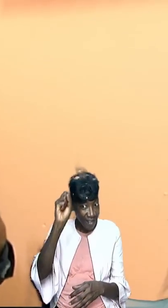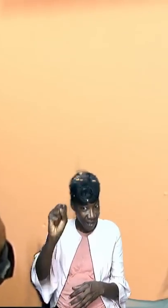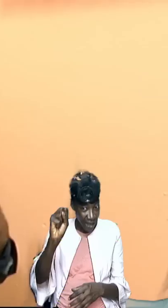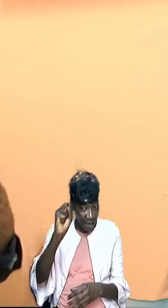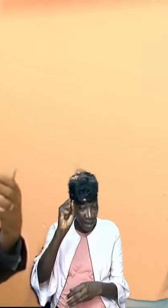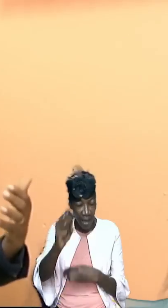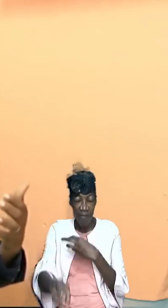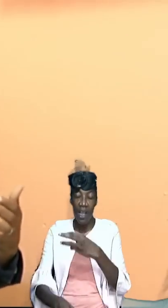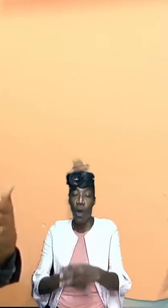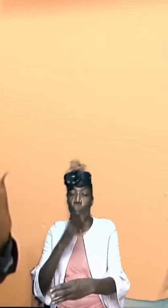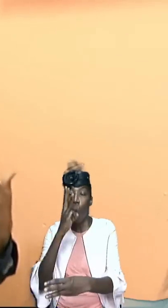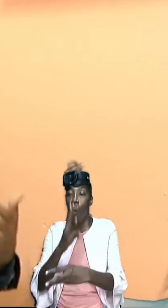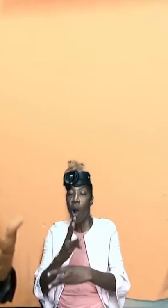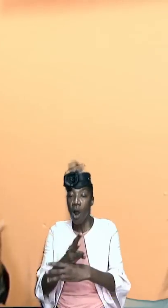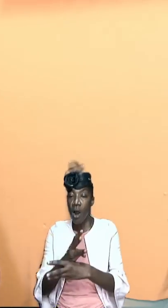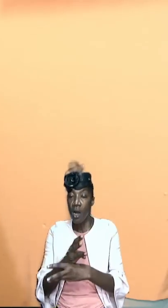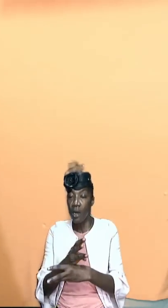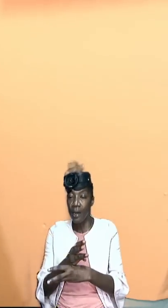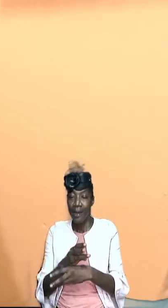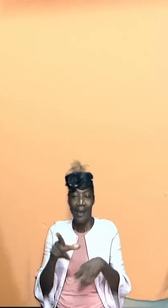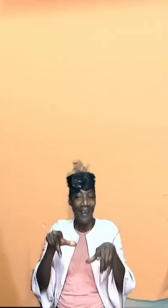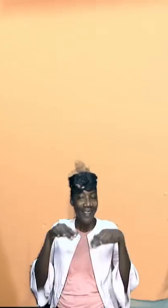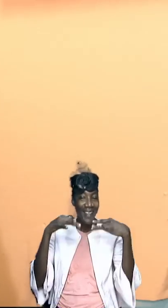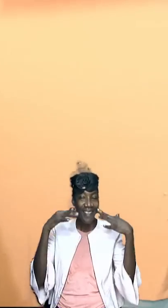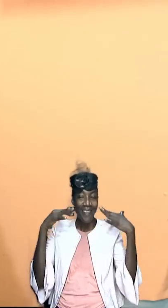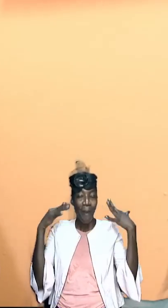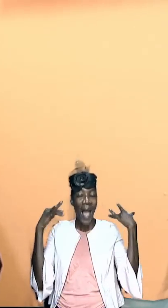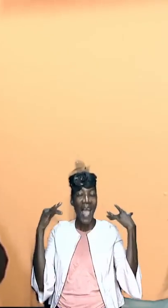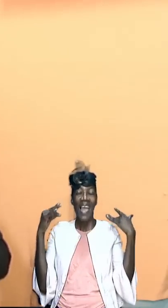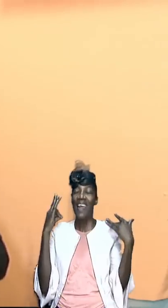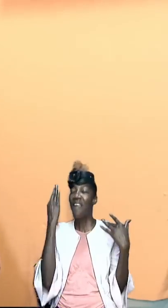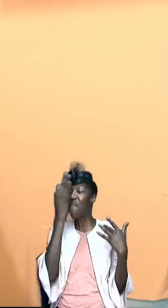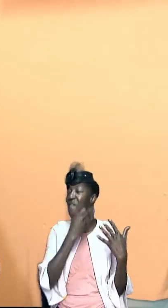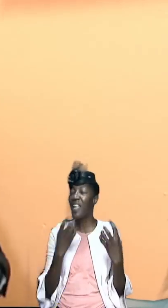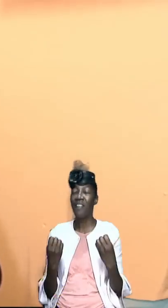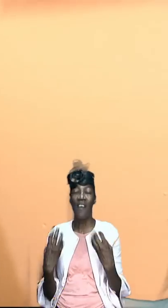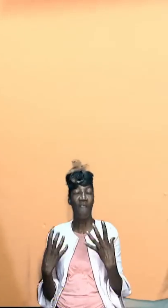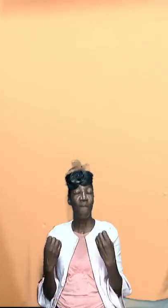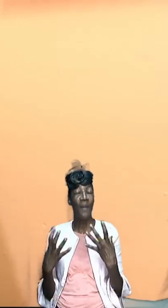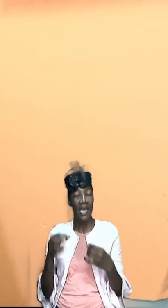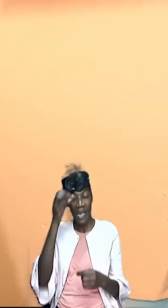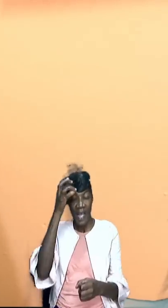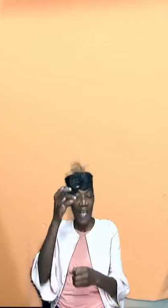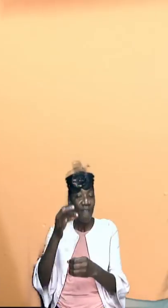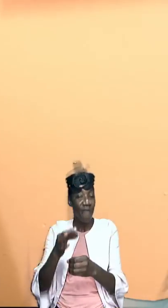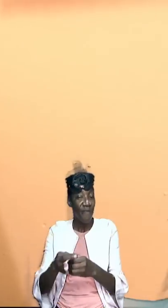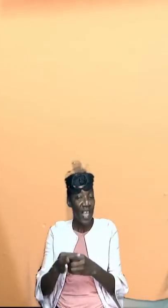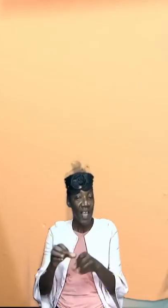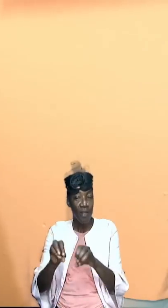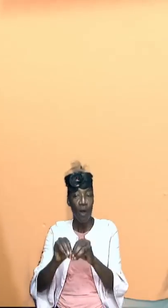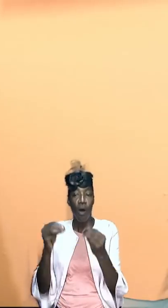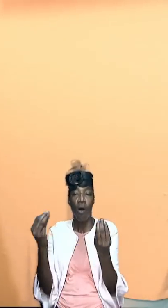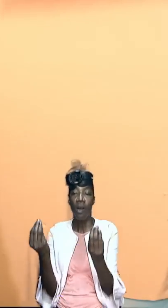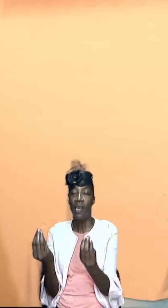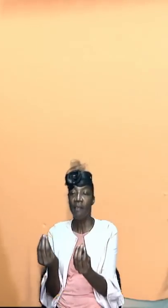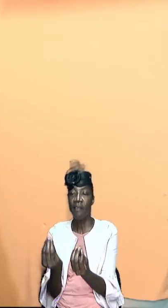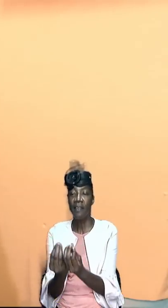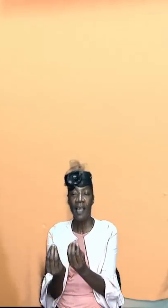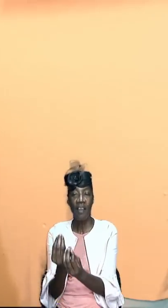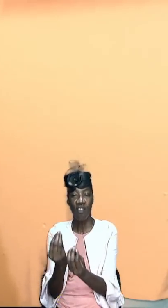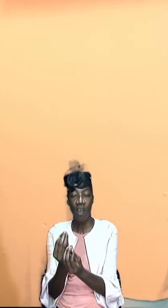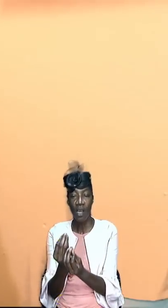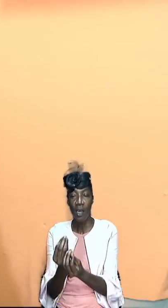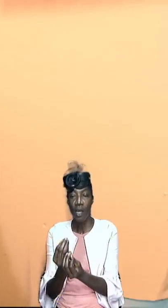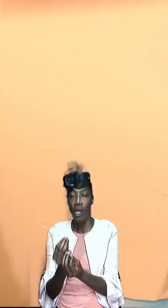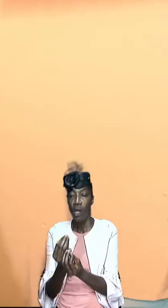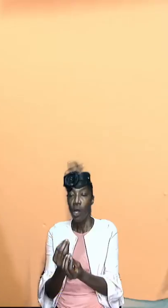certainly caused a smile on the face of many in faith-based organizations, because it